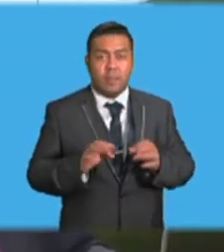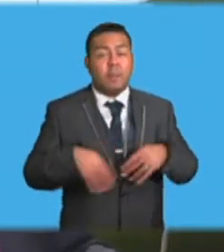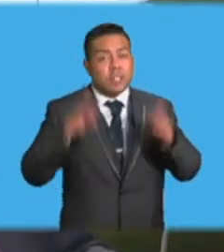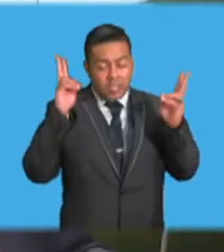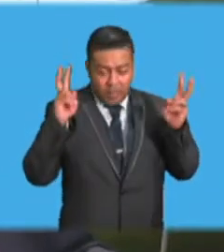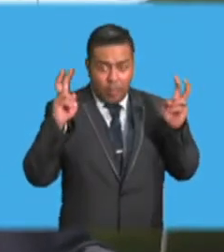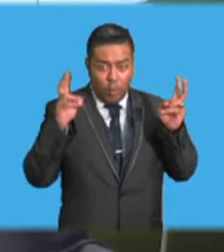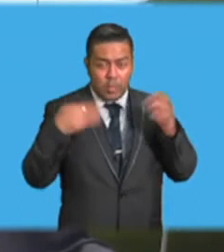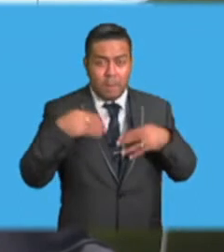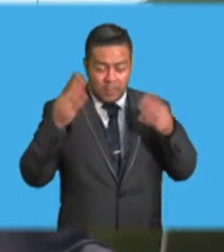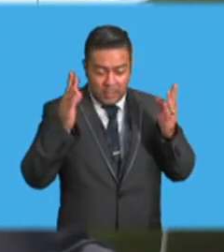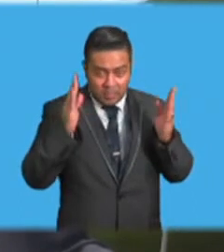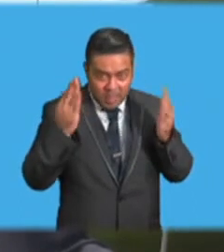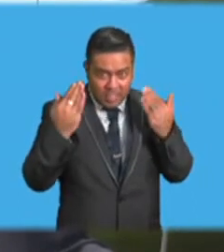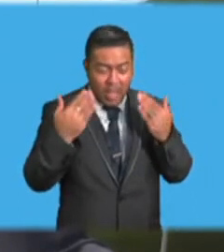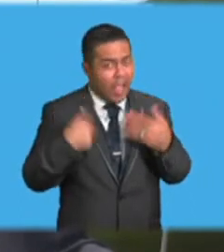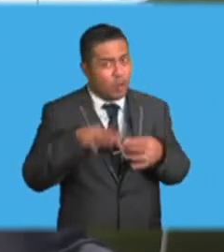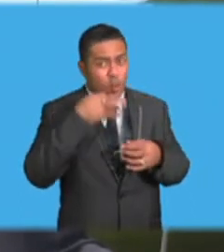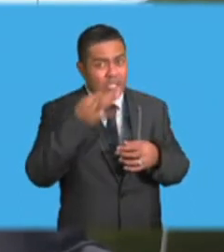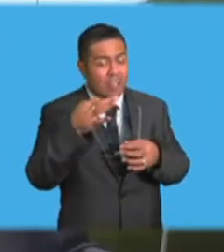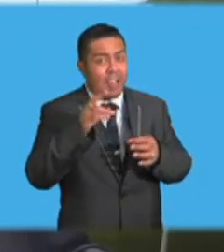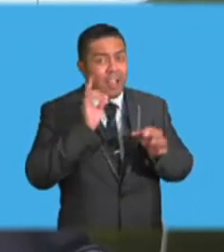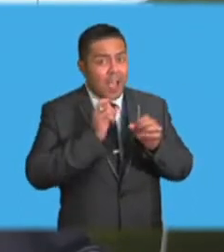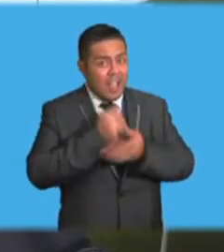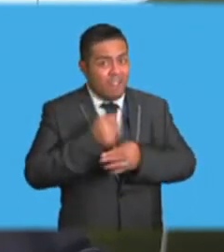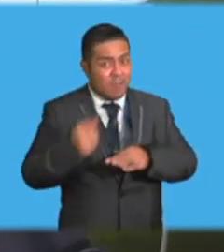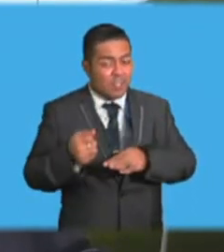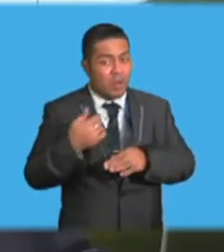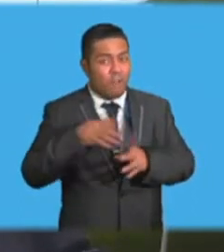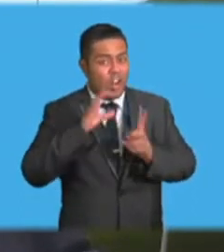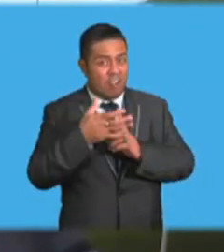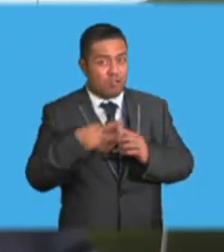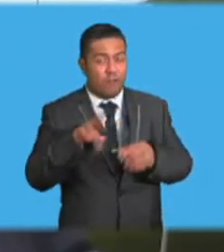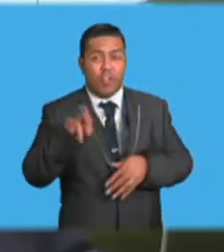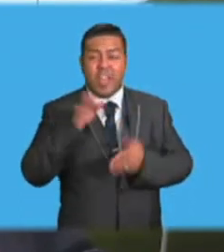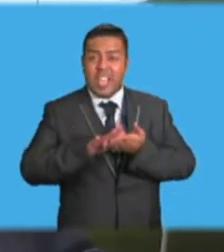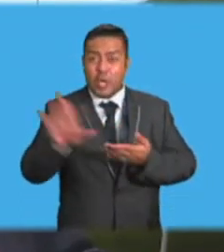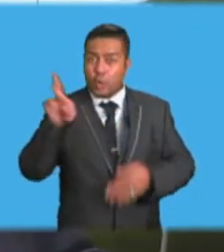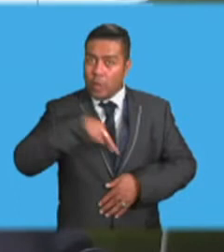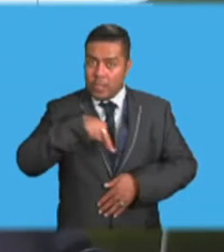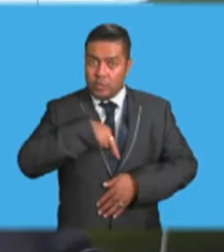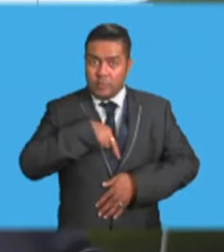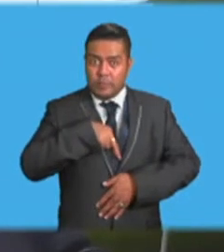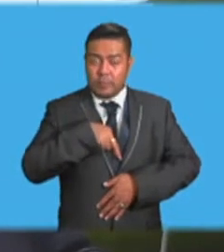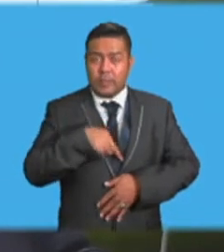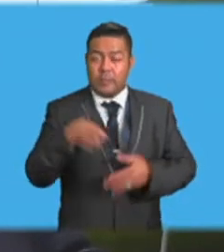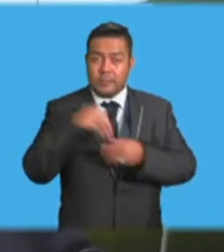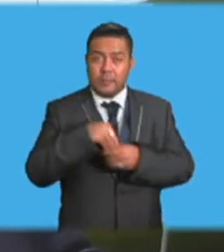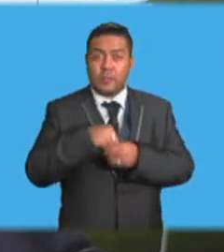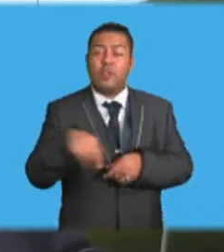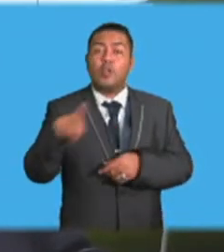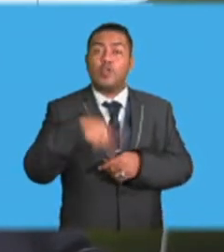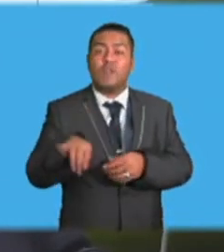"I request the government to recognize this cultural aspect of Hindu religion and compliment the effort and the initiative of the Suva